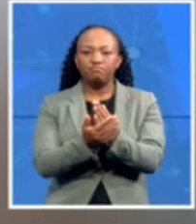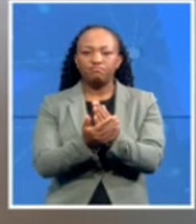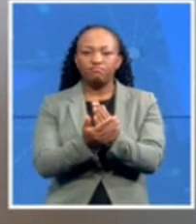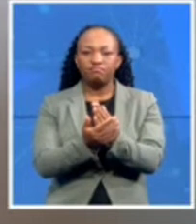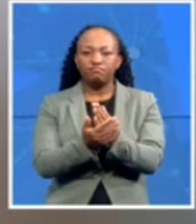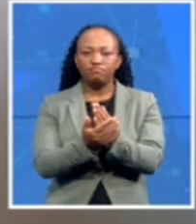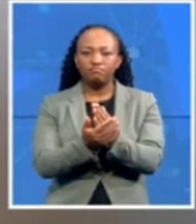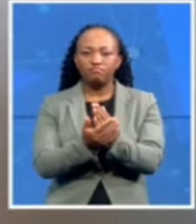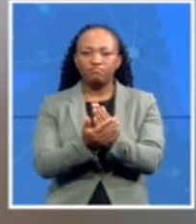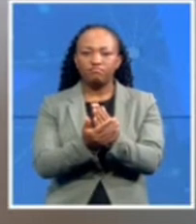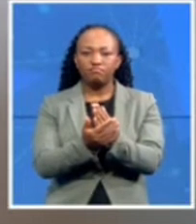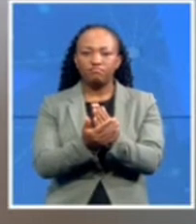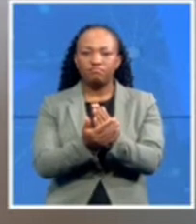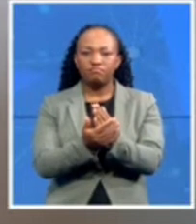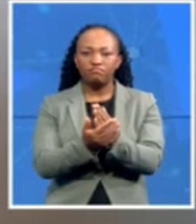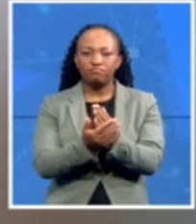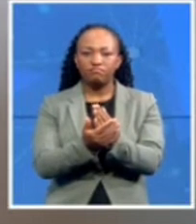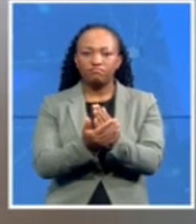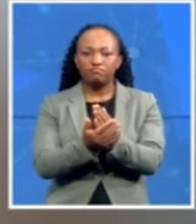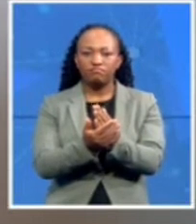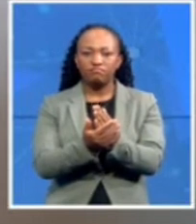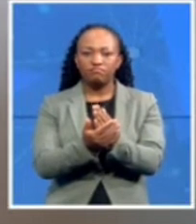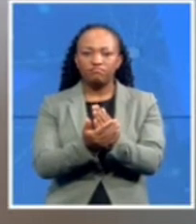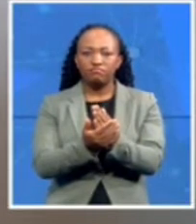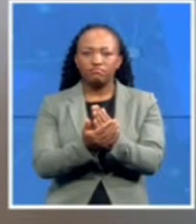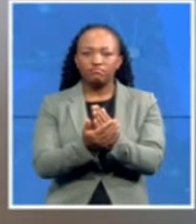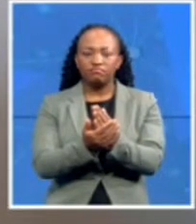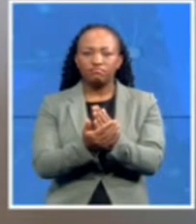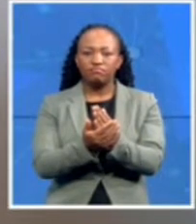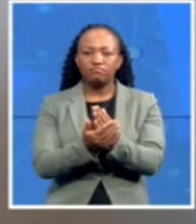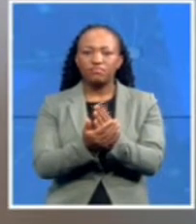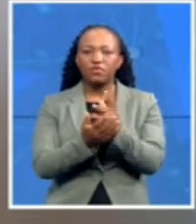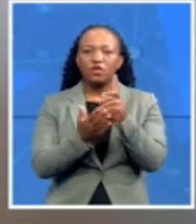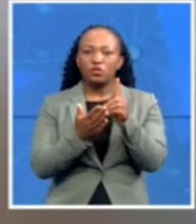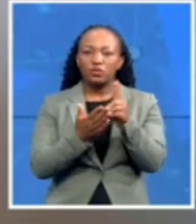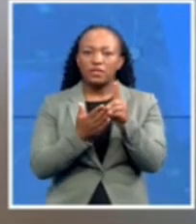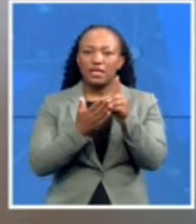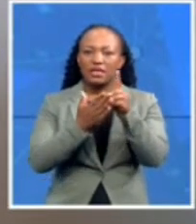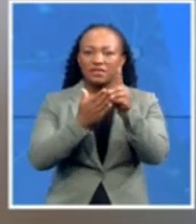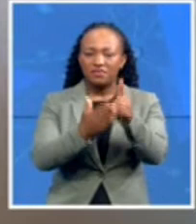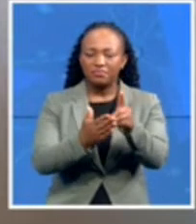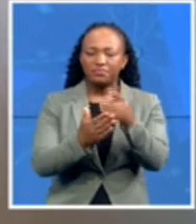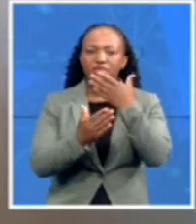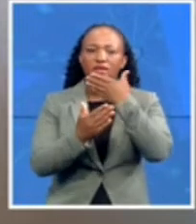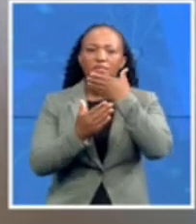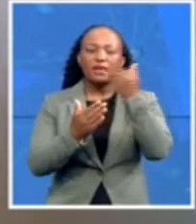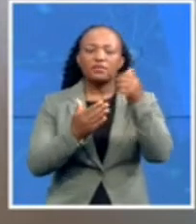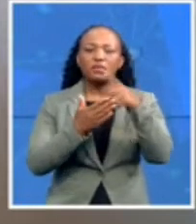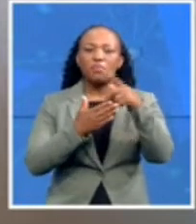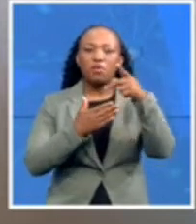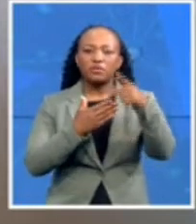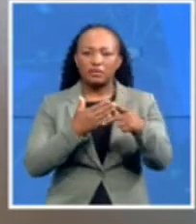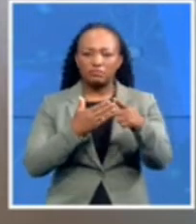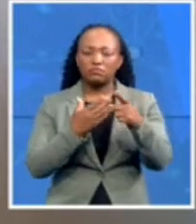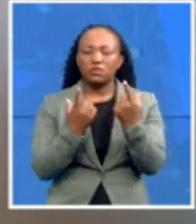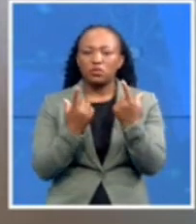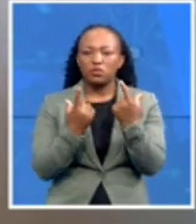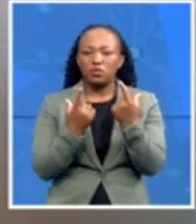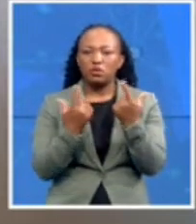deliver the best possible project execution that we can, so that we